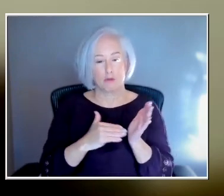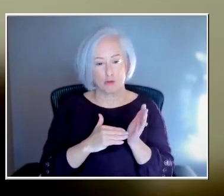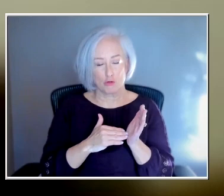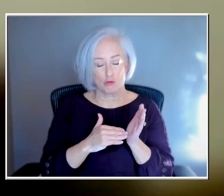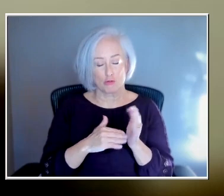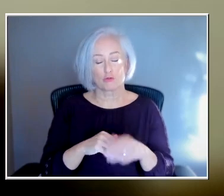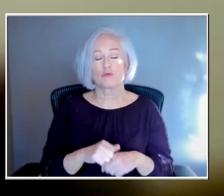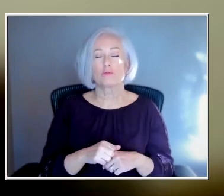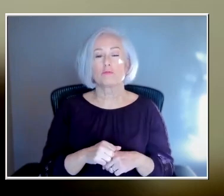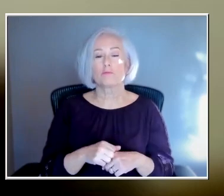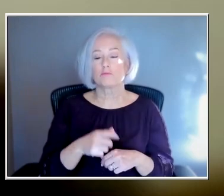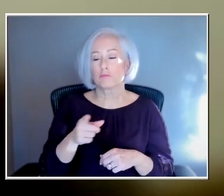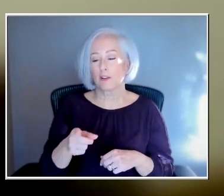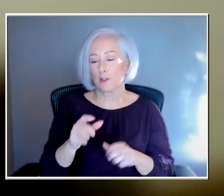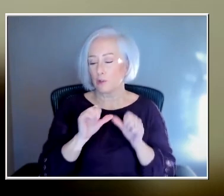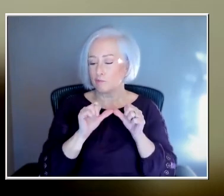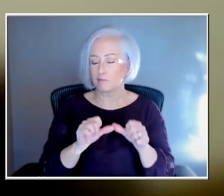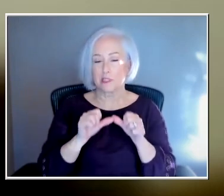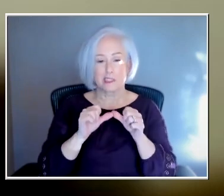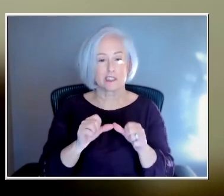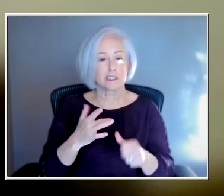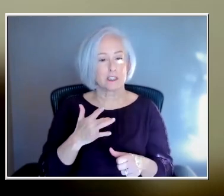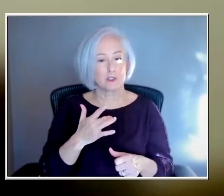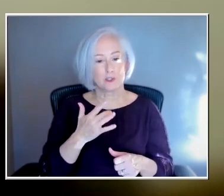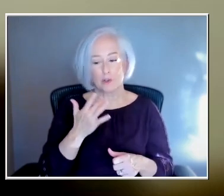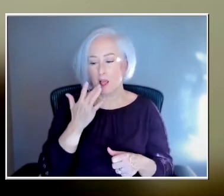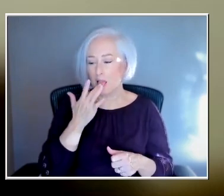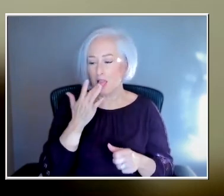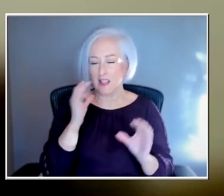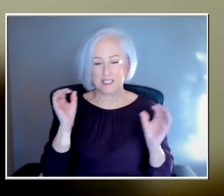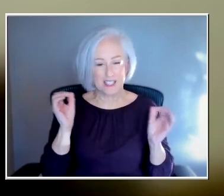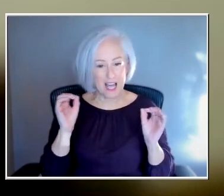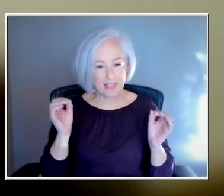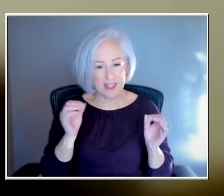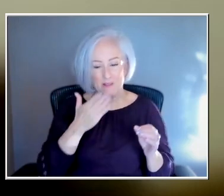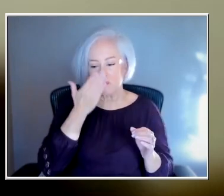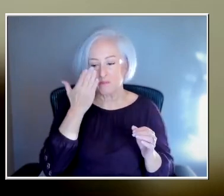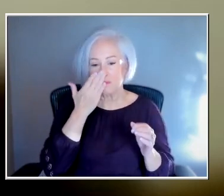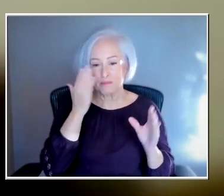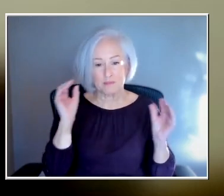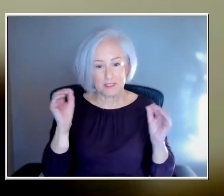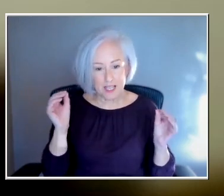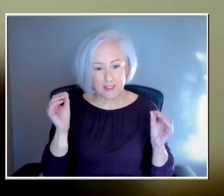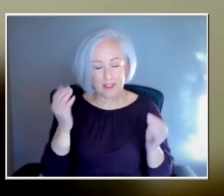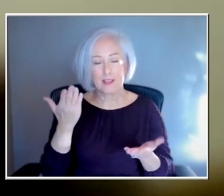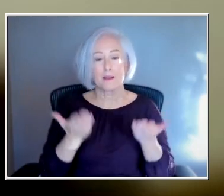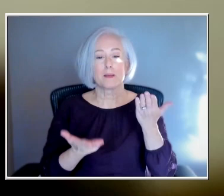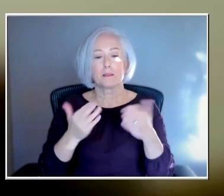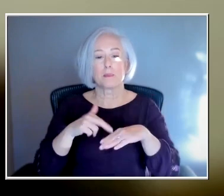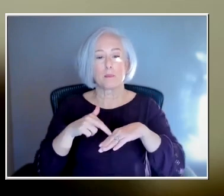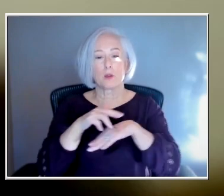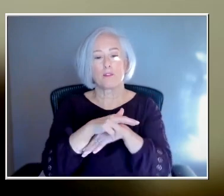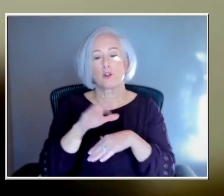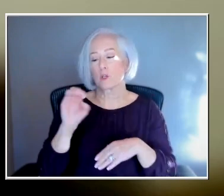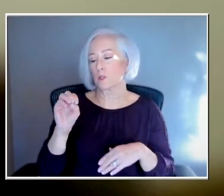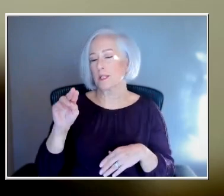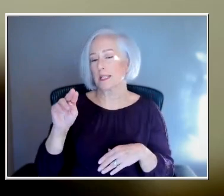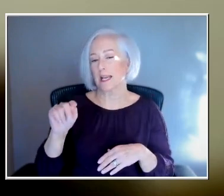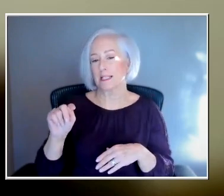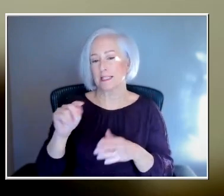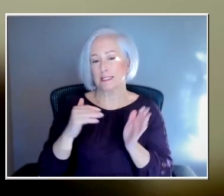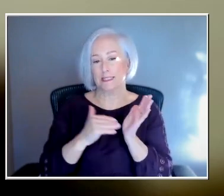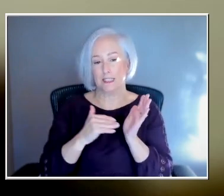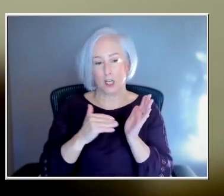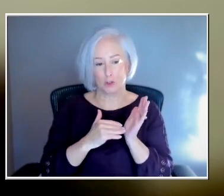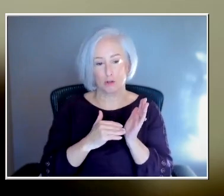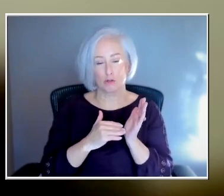had continued lack of taste or smell, you'd probably be referred to ENT physicians as well. So that is what we are